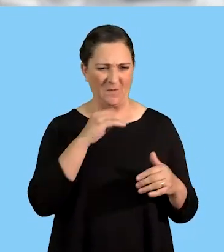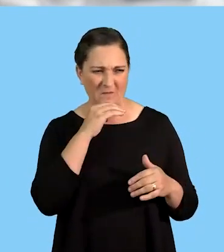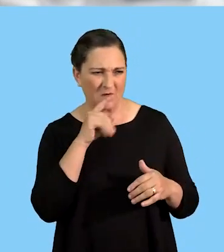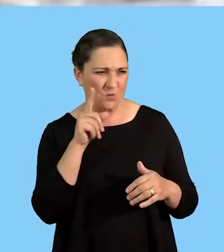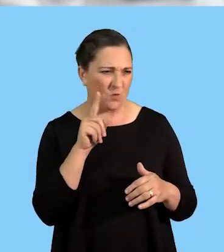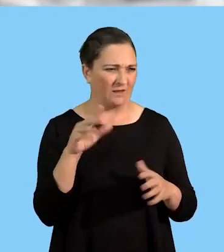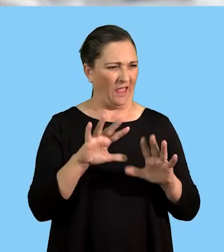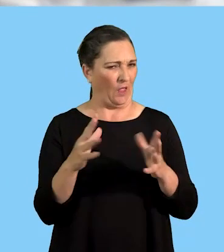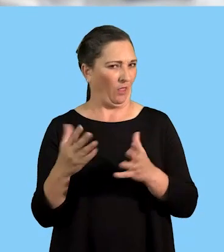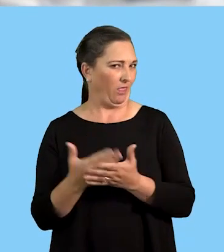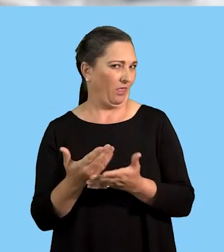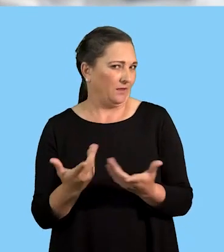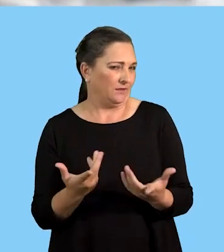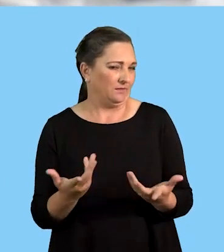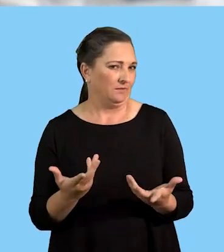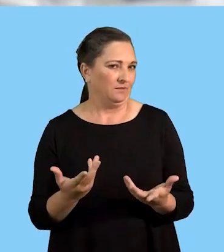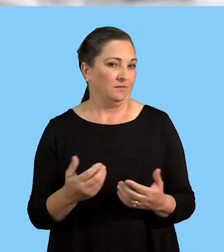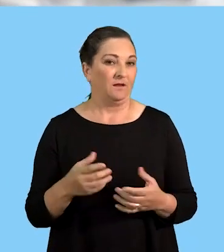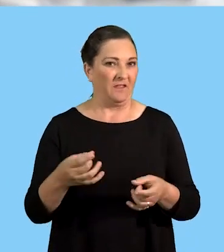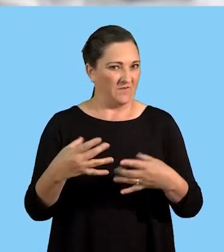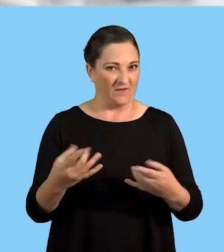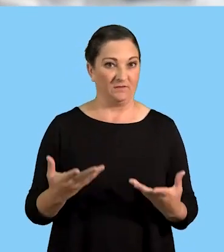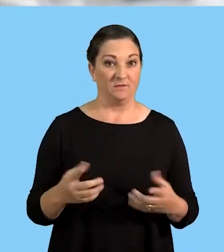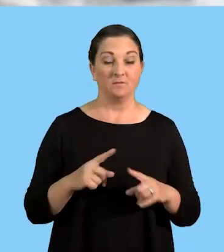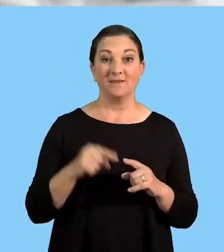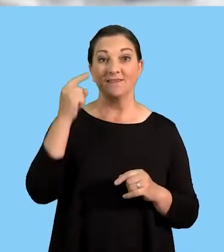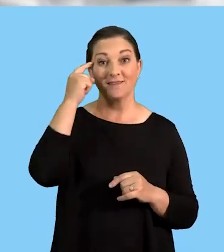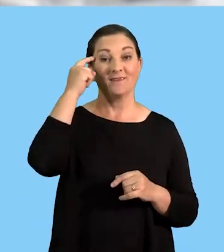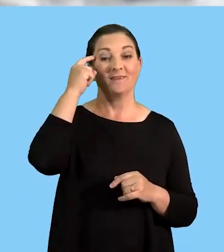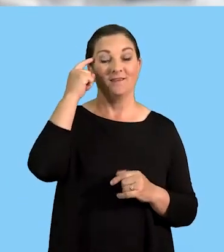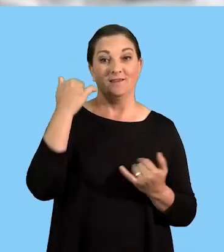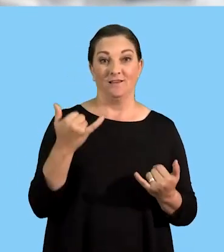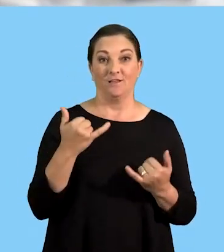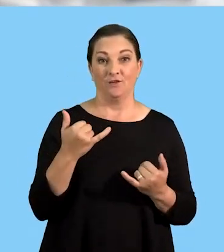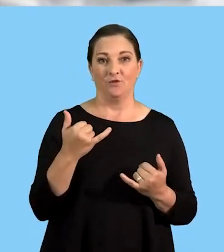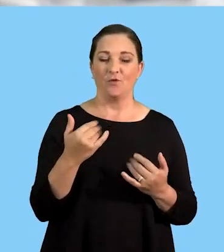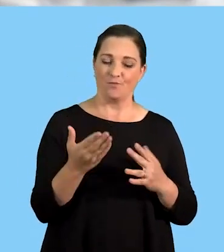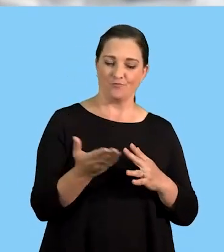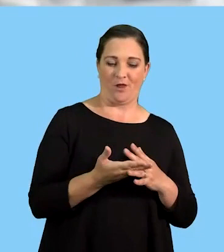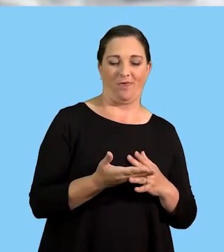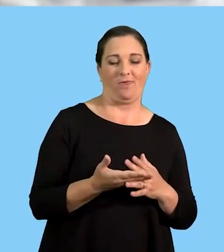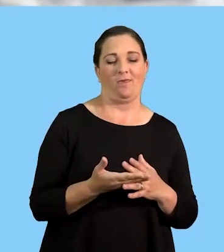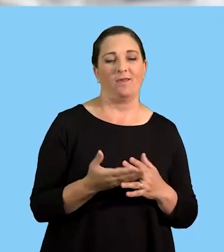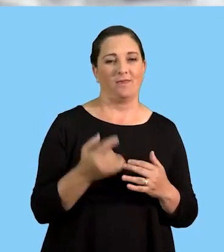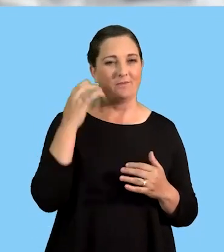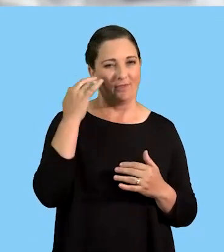today's lesson? As you think about it, we are going to head to a quick ad break.